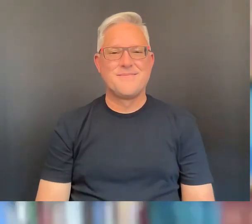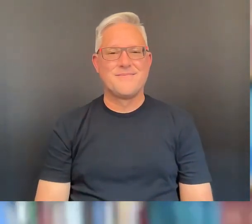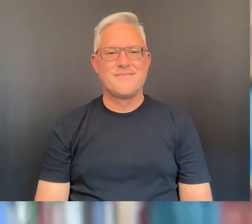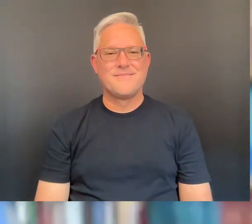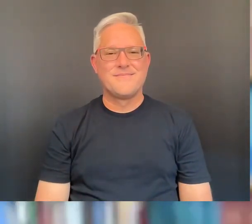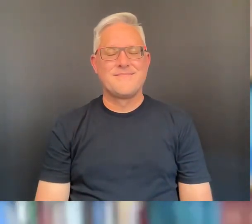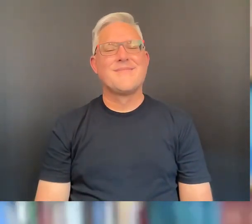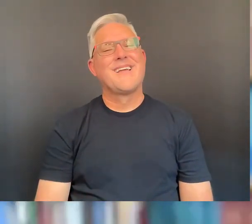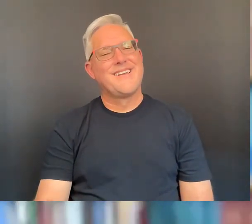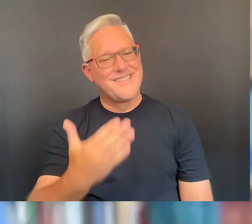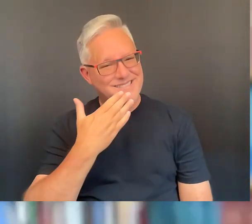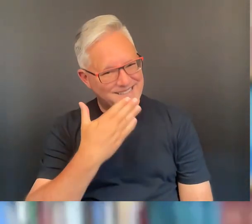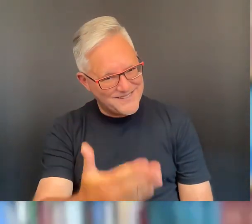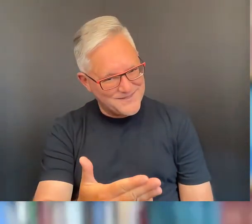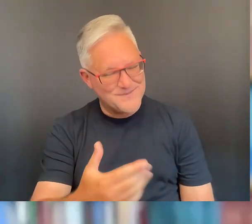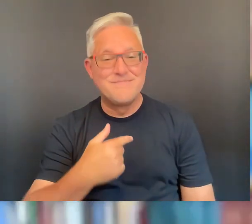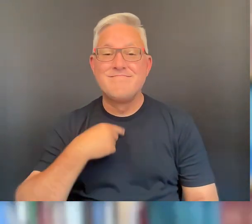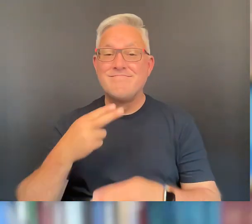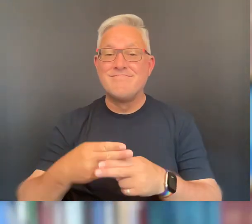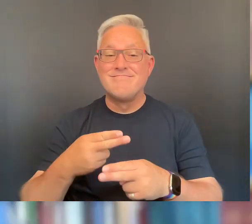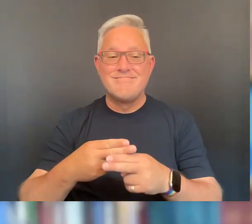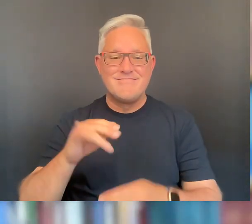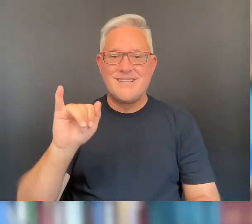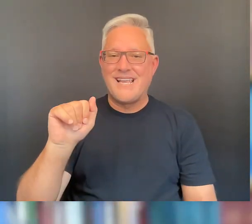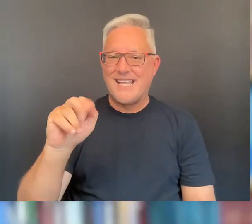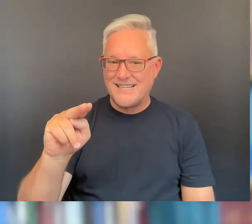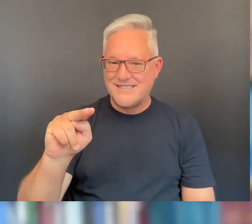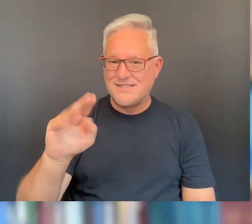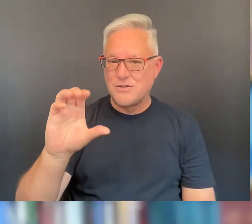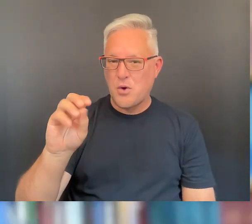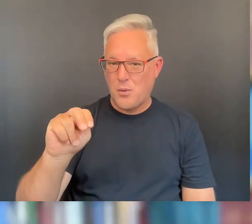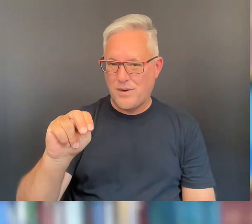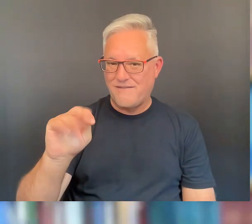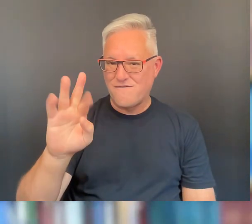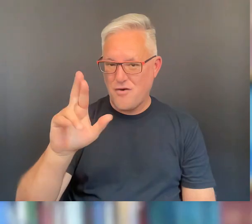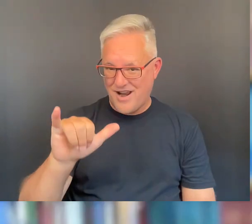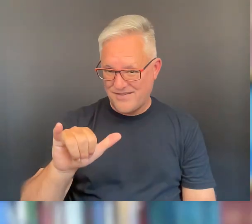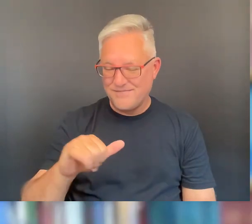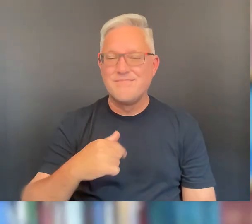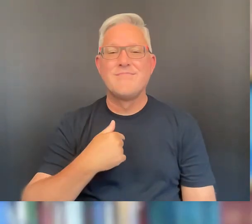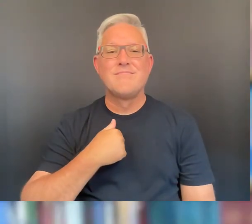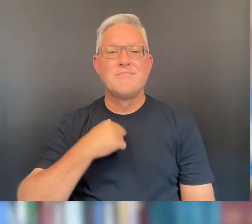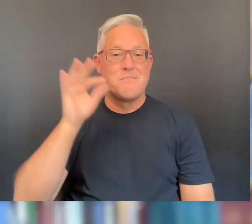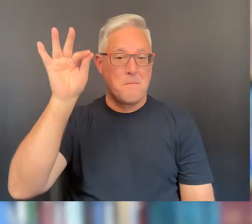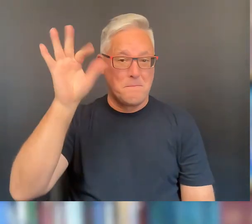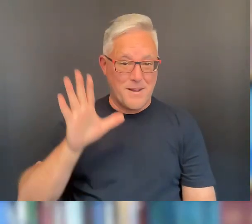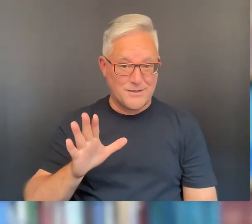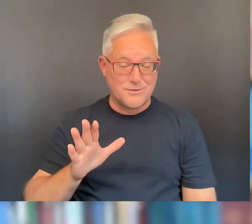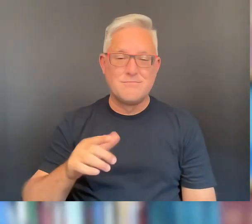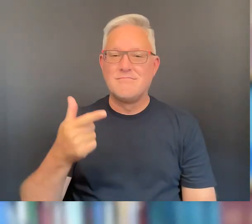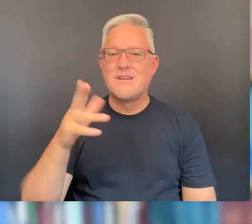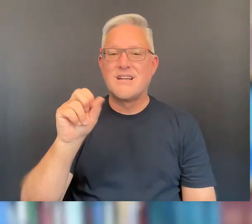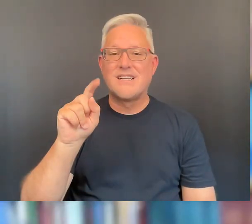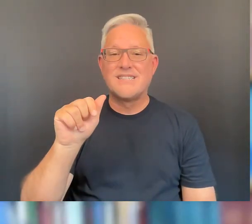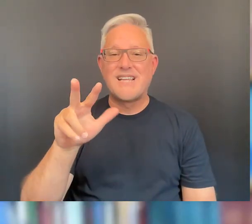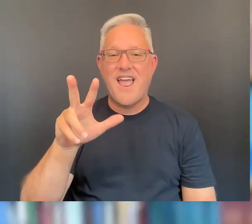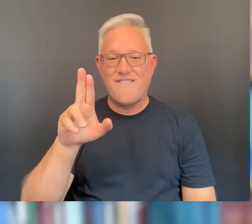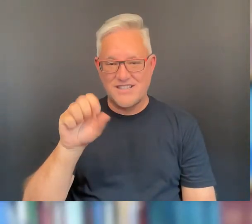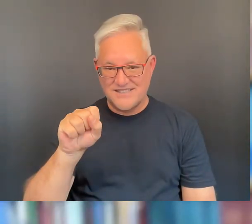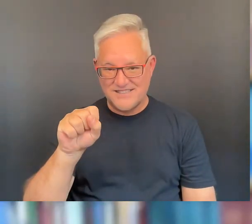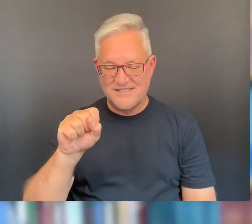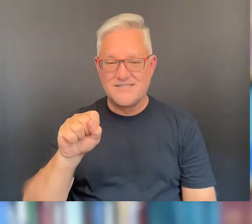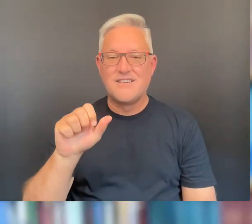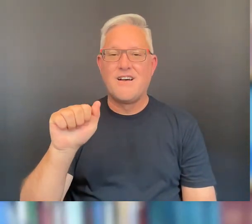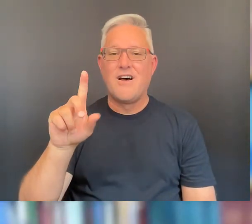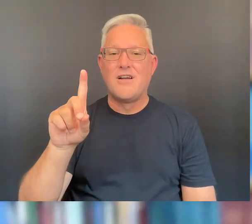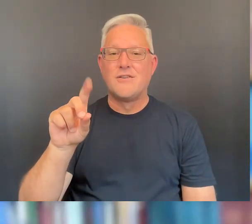Thank you, Pastor Jen. Yeah, my name is Ian Cohen Fry. I serve as the pastor at Gustavus